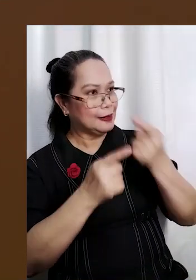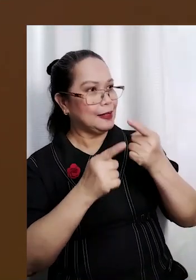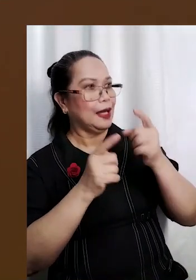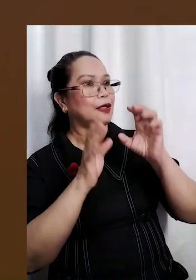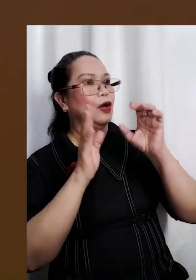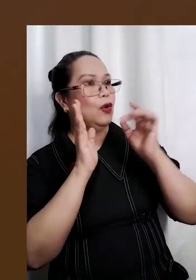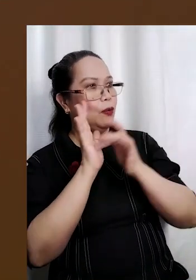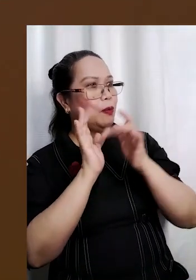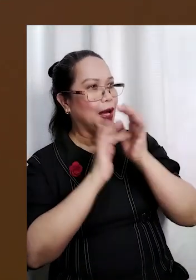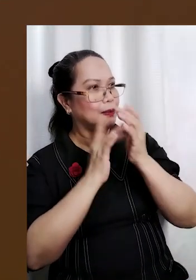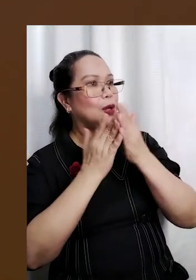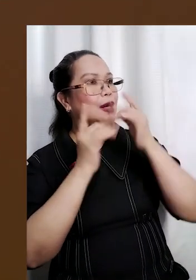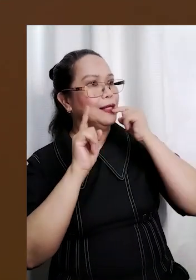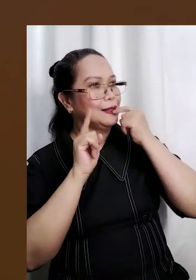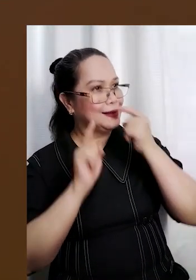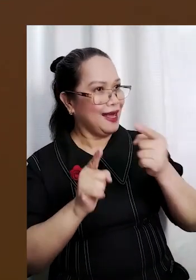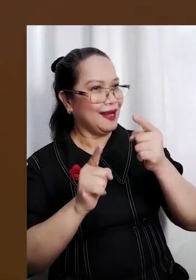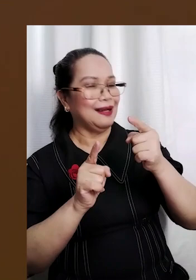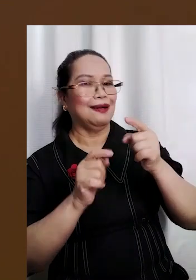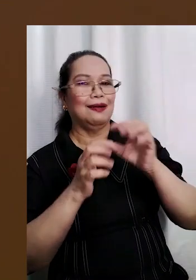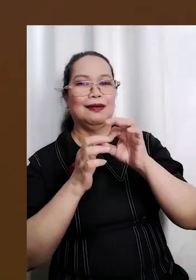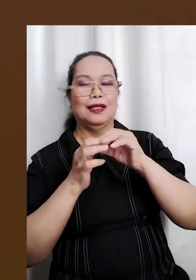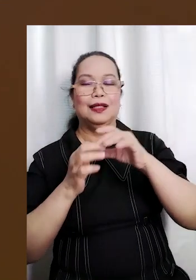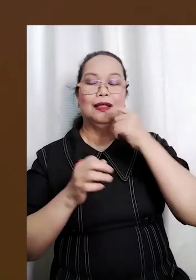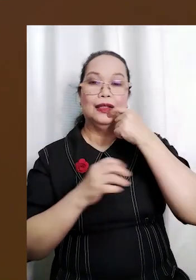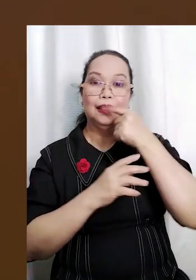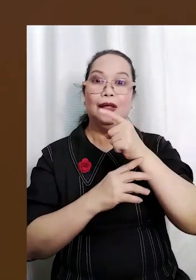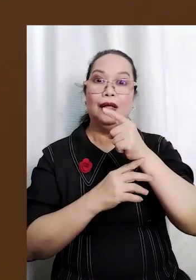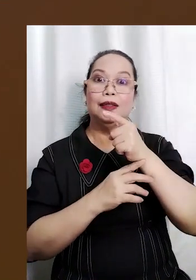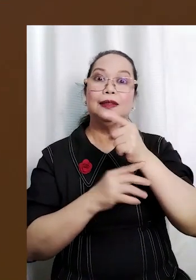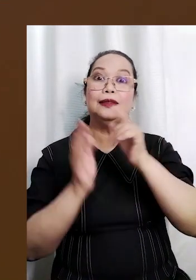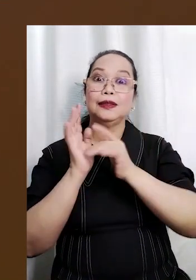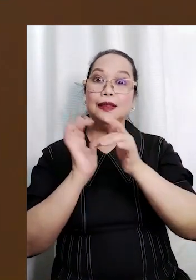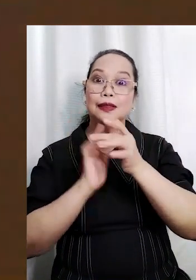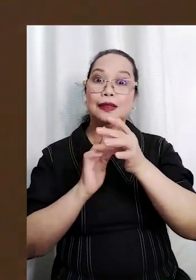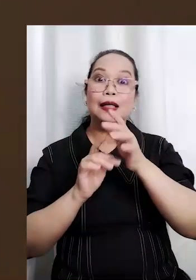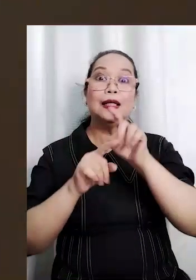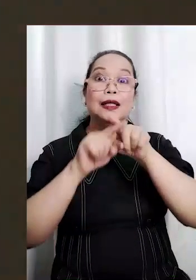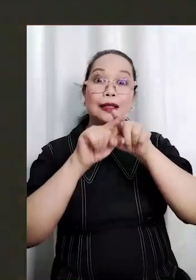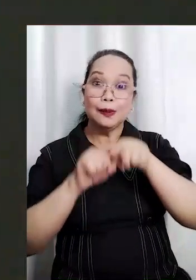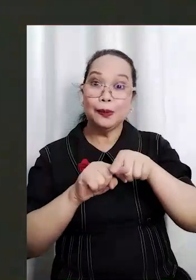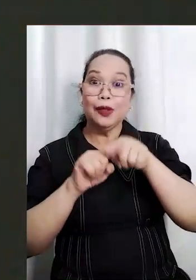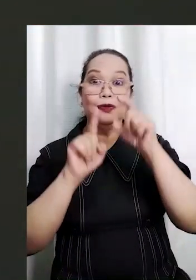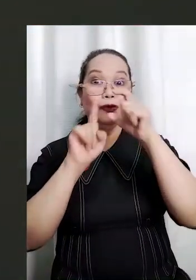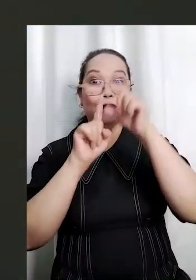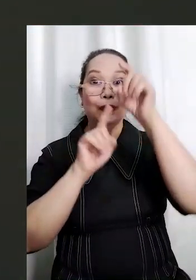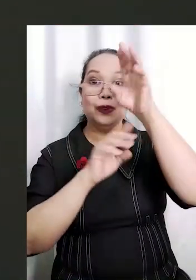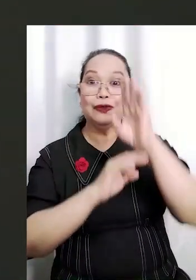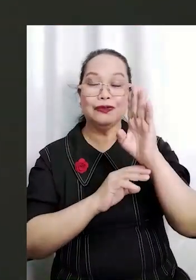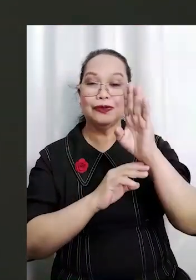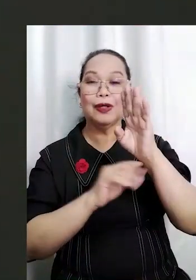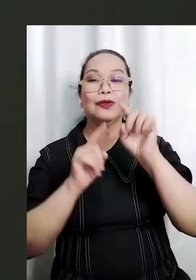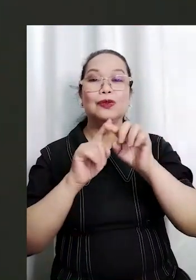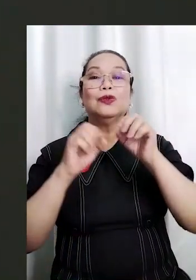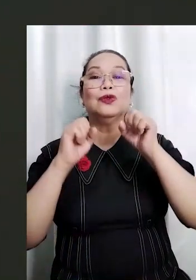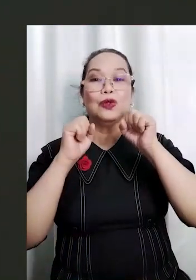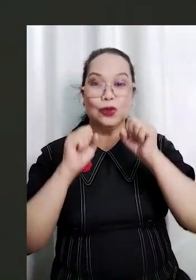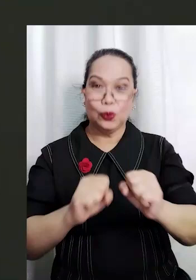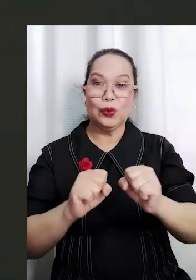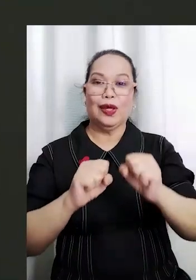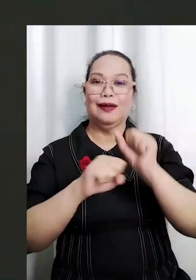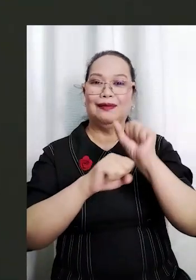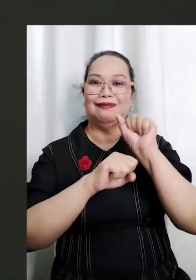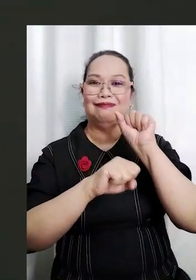said. So what did Jesus do? He relied on the word of God to be able